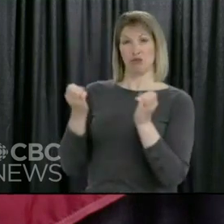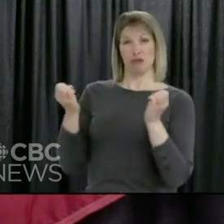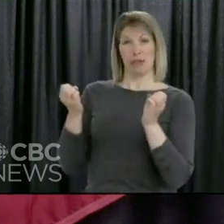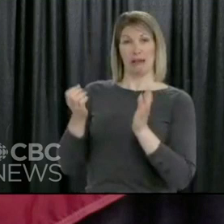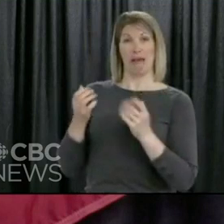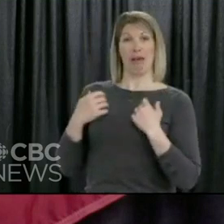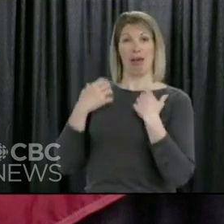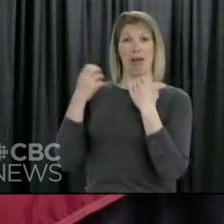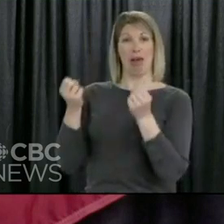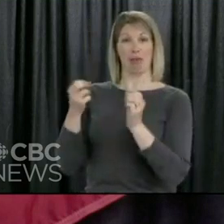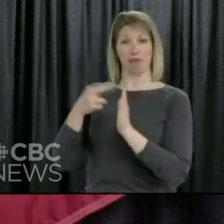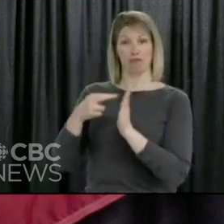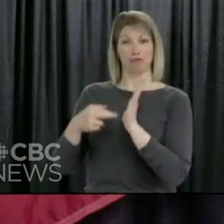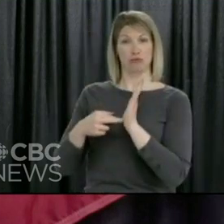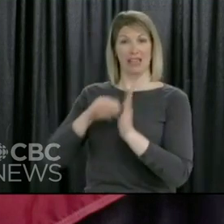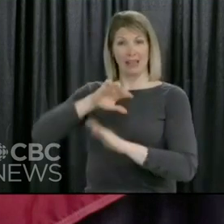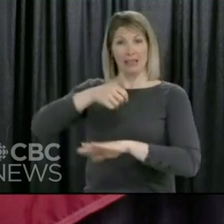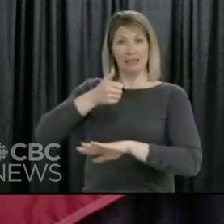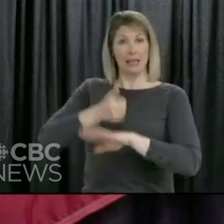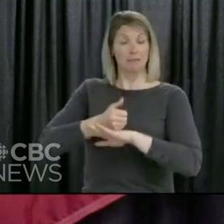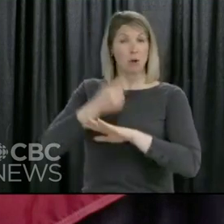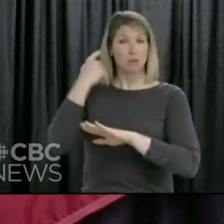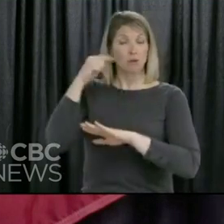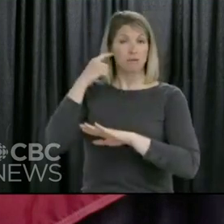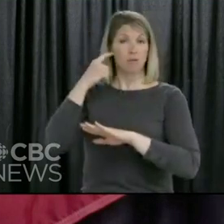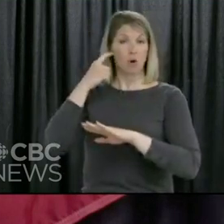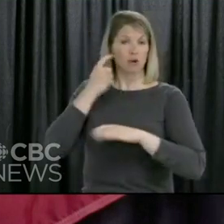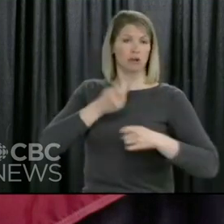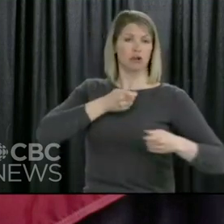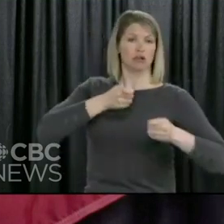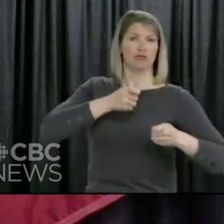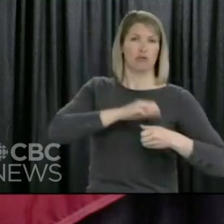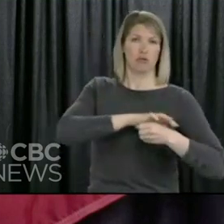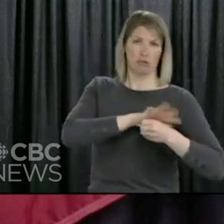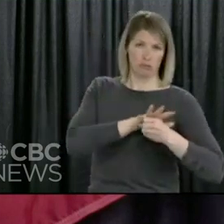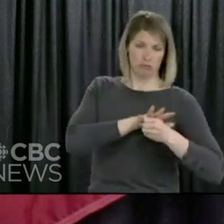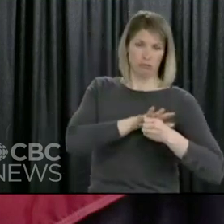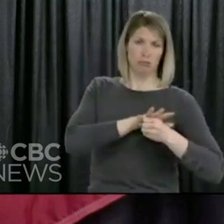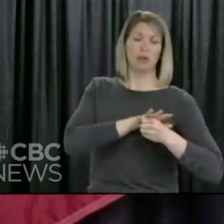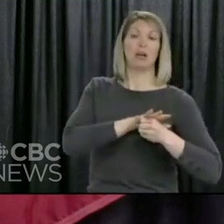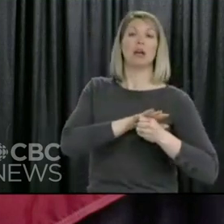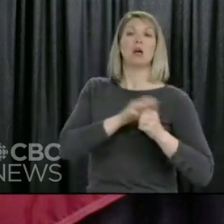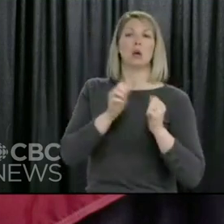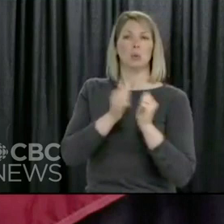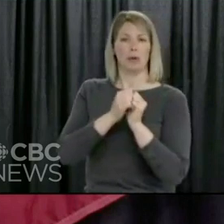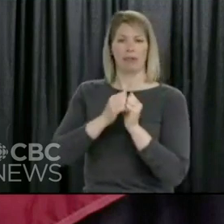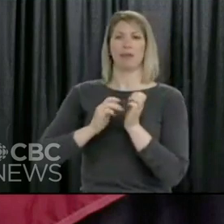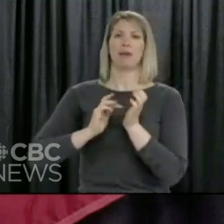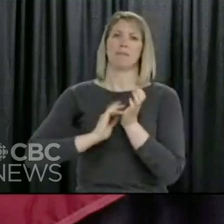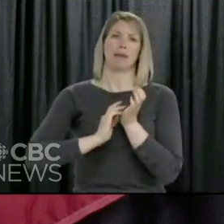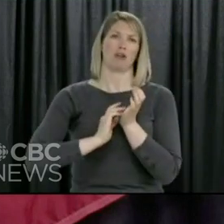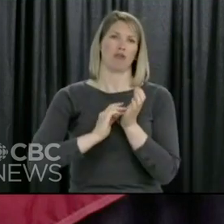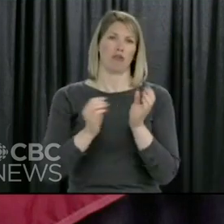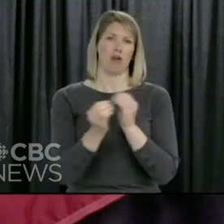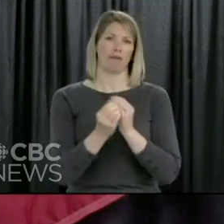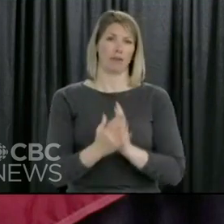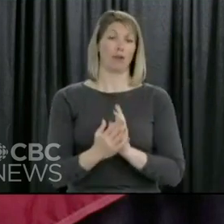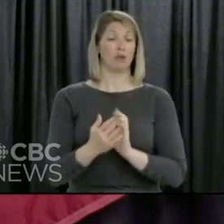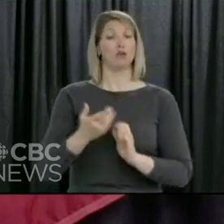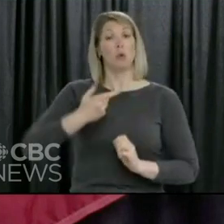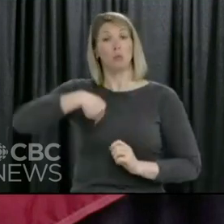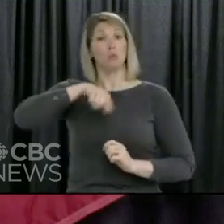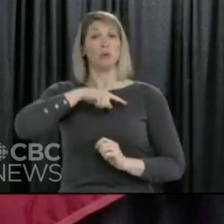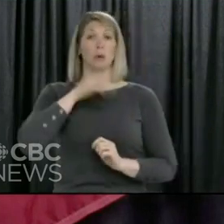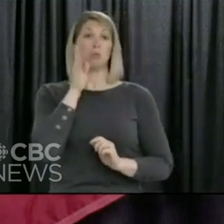our province. Special orders were put in place by a chief medical officer. So we'll respond to the letter, but to the Canadian